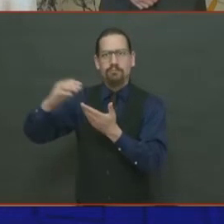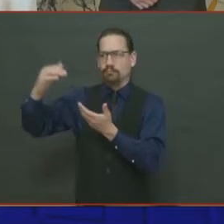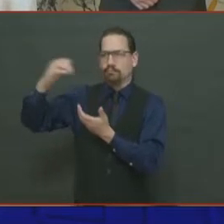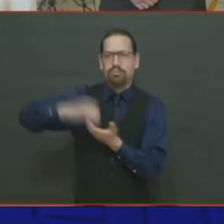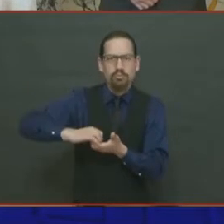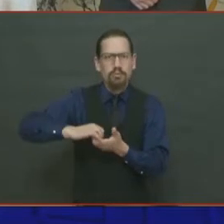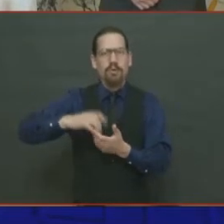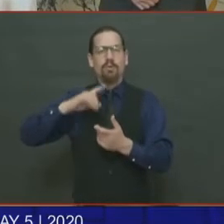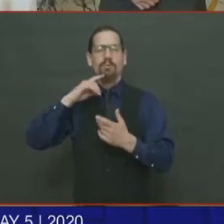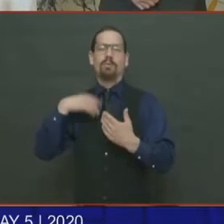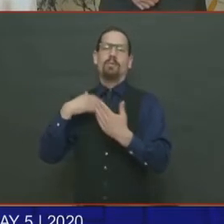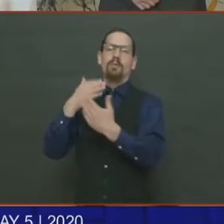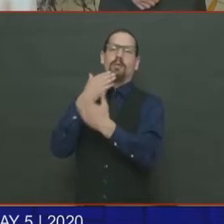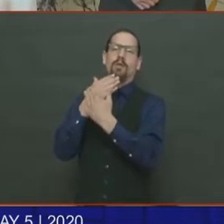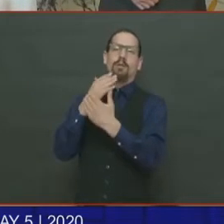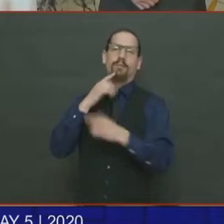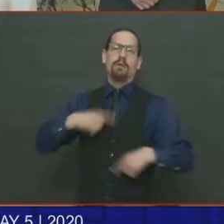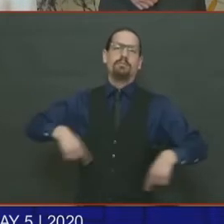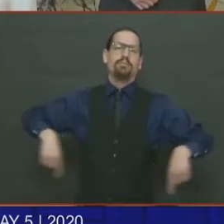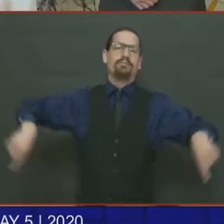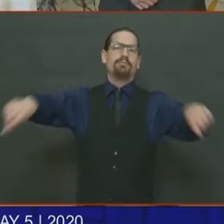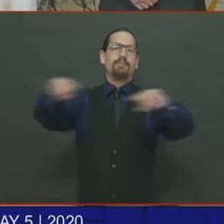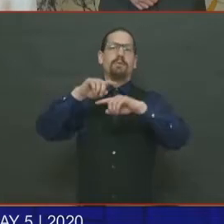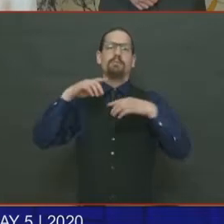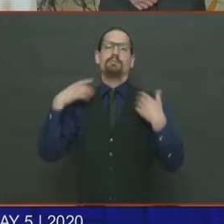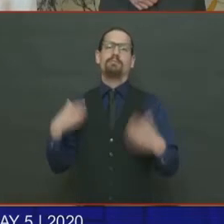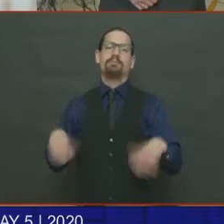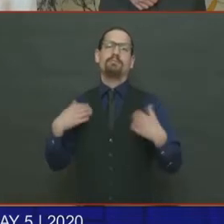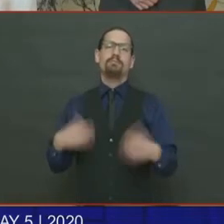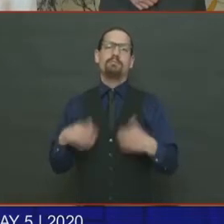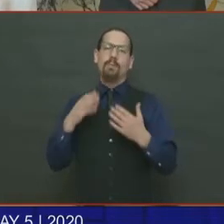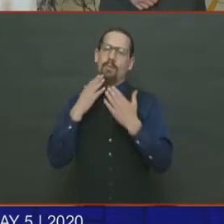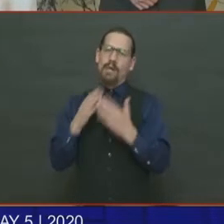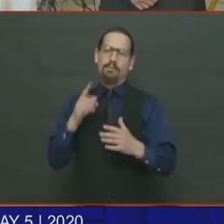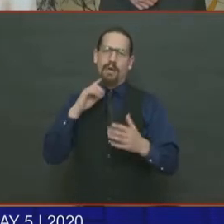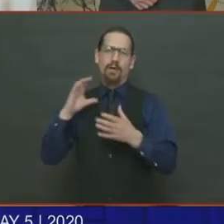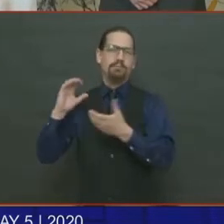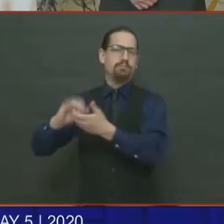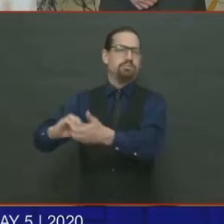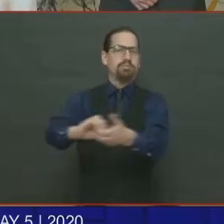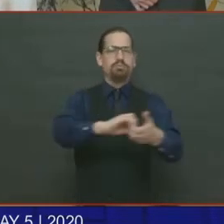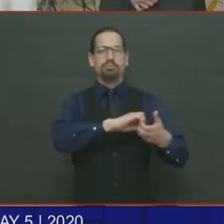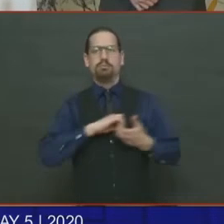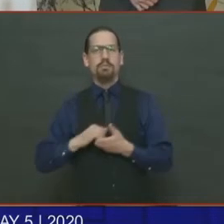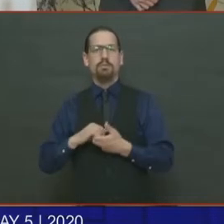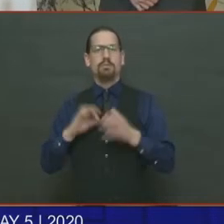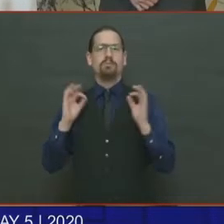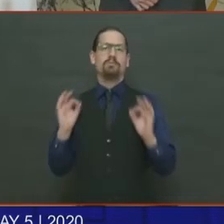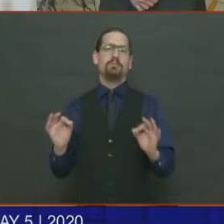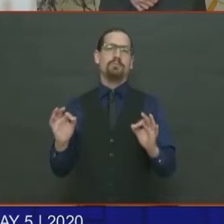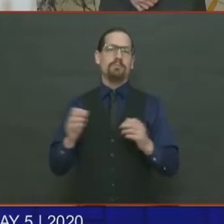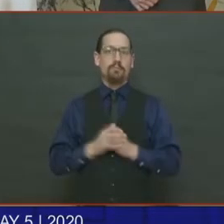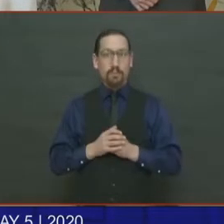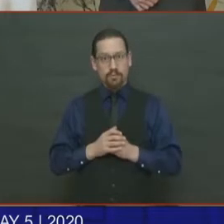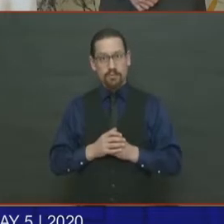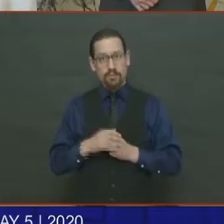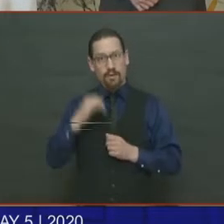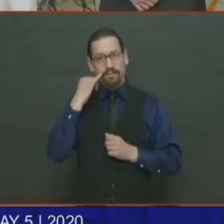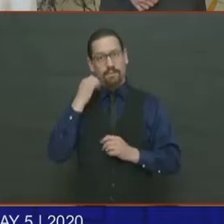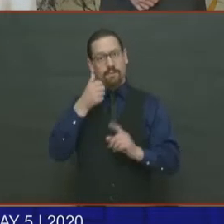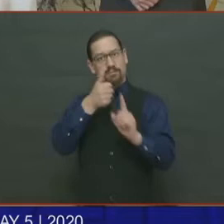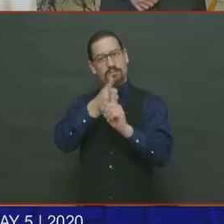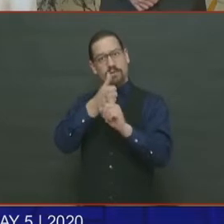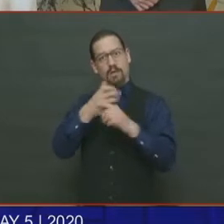you to all of you for your partnership. But if you're hearing me say this, and if you're a healthcare worker who lives in a crowded